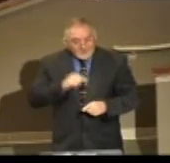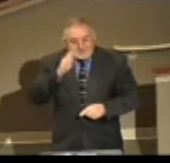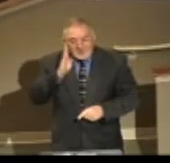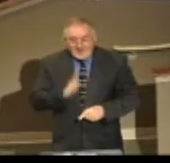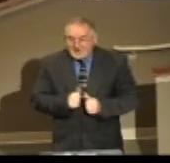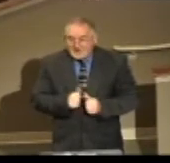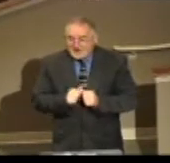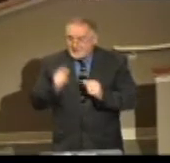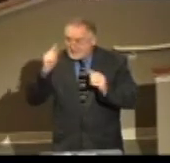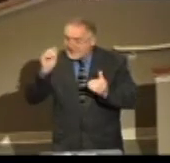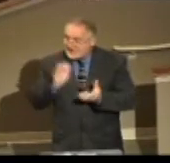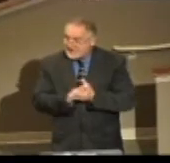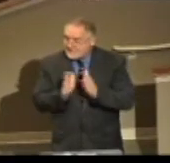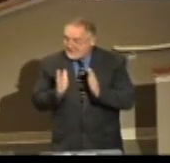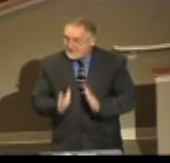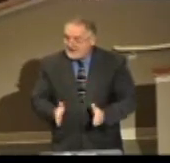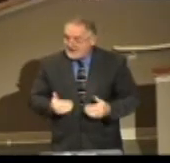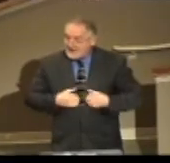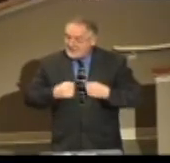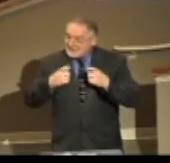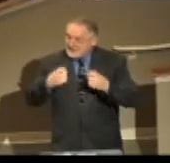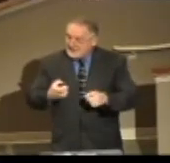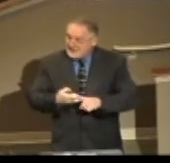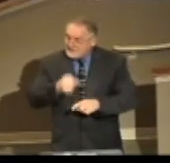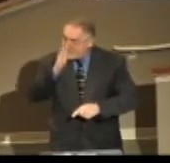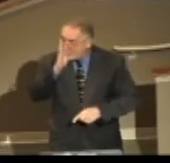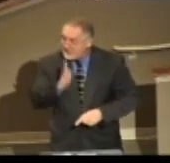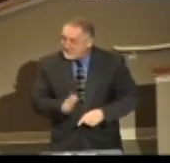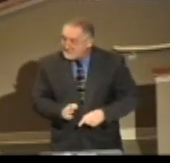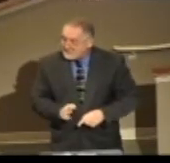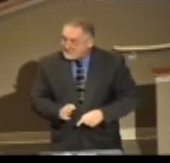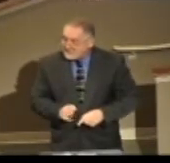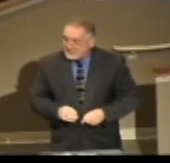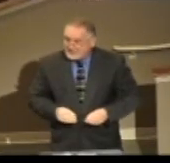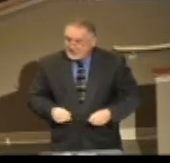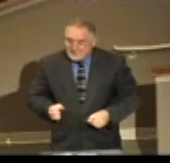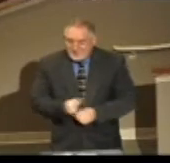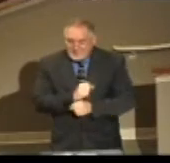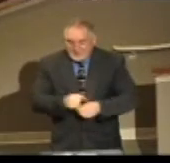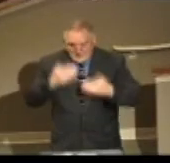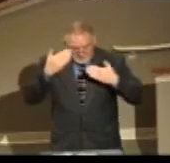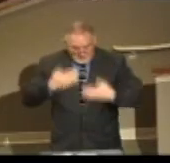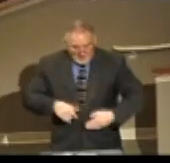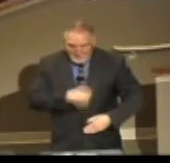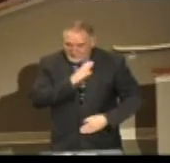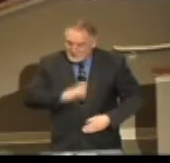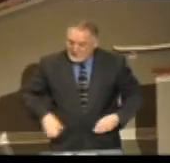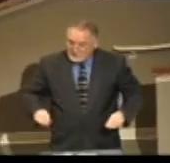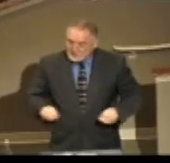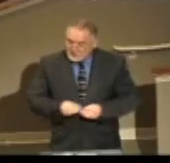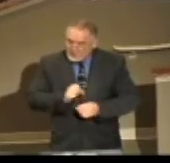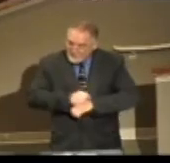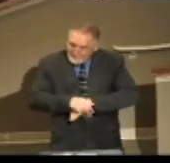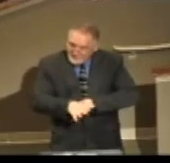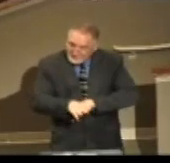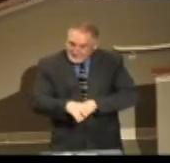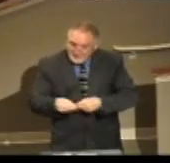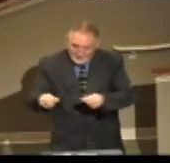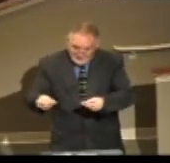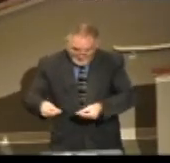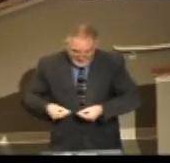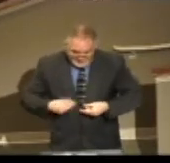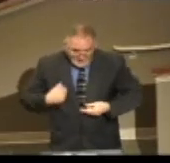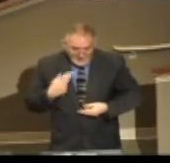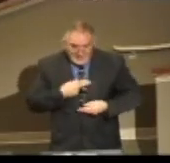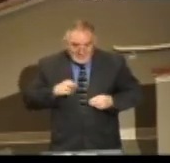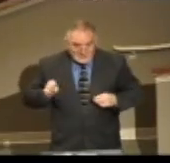believer here has a gift that God gave you. He wants you to work it, make the body of Christ more effective. And if it's working, he's given those to you. He's given you an eternal life in Jesus Christ.